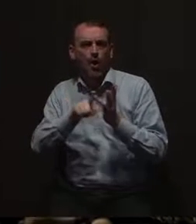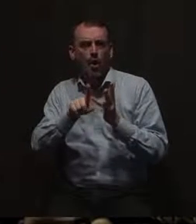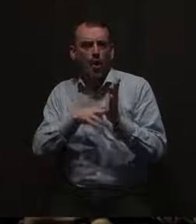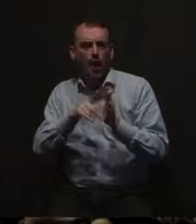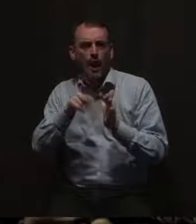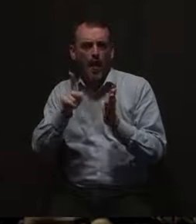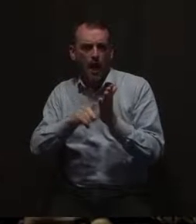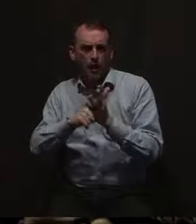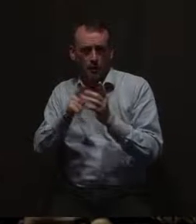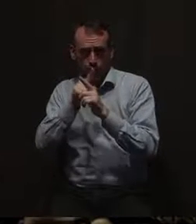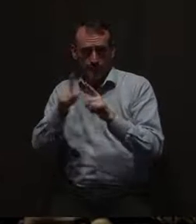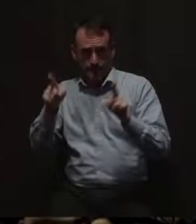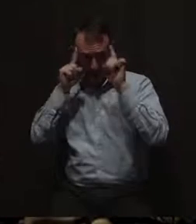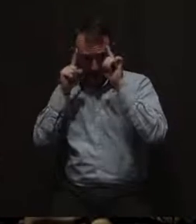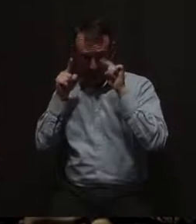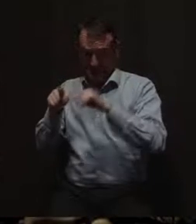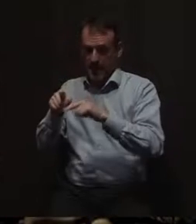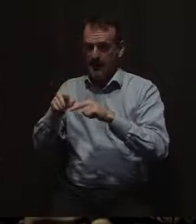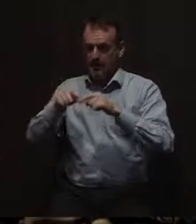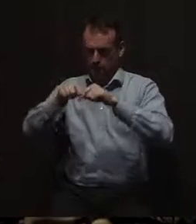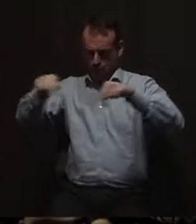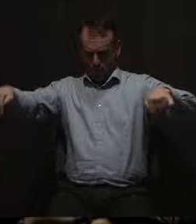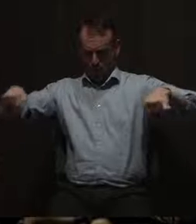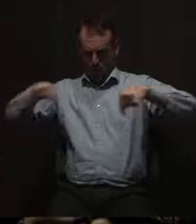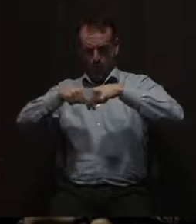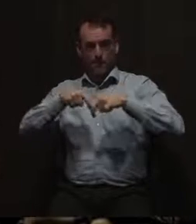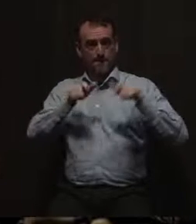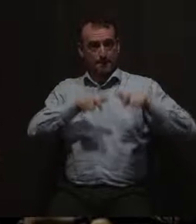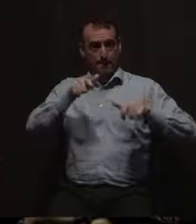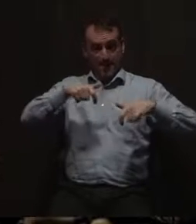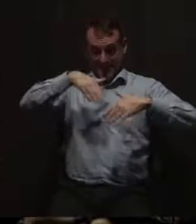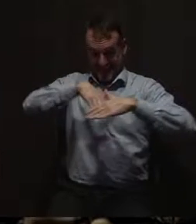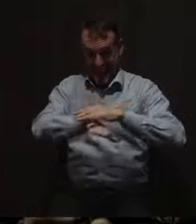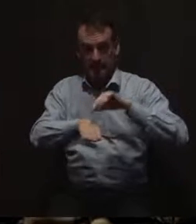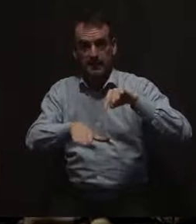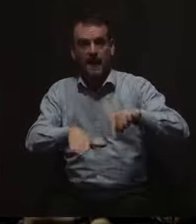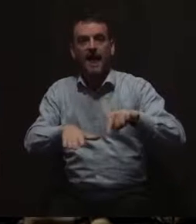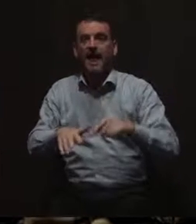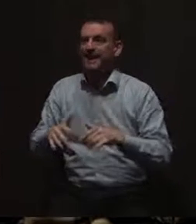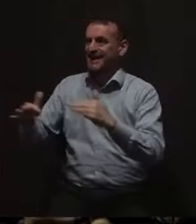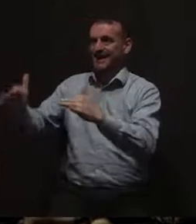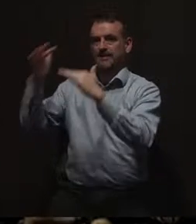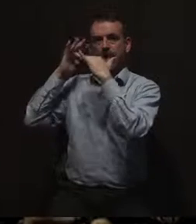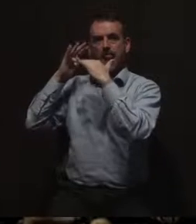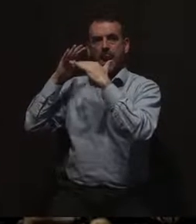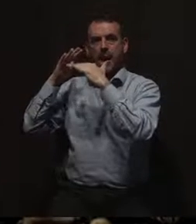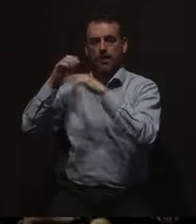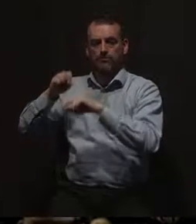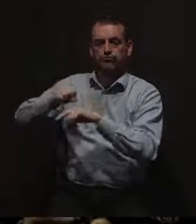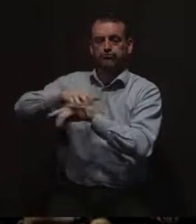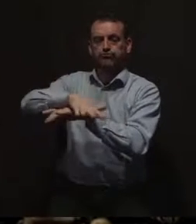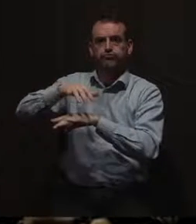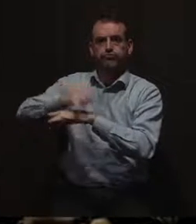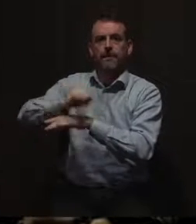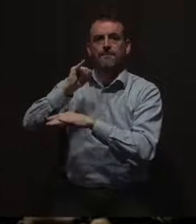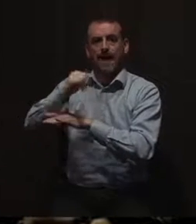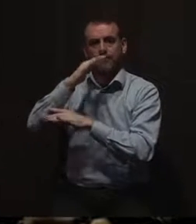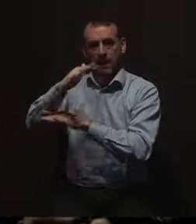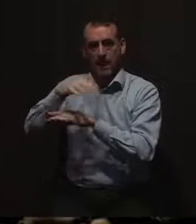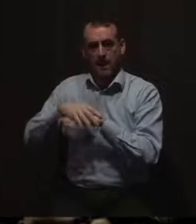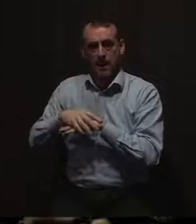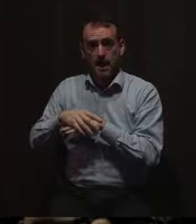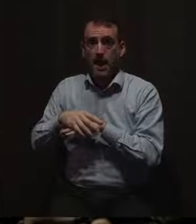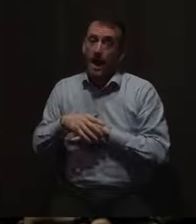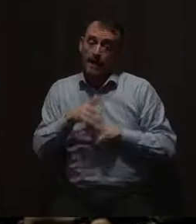into the room, and then they had to do a multiple choice test. And in the people in the room with the bad smells, they were a lot